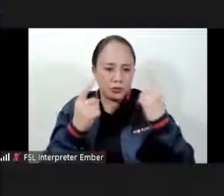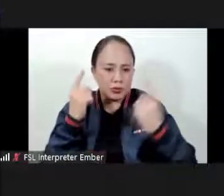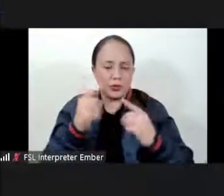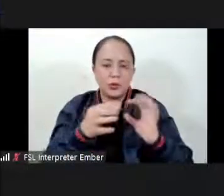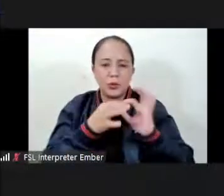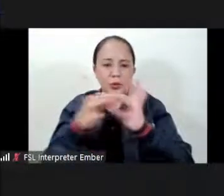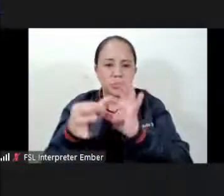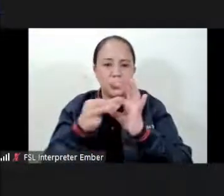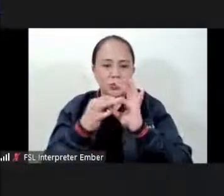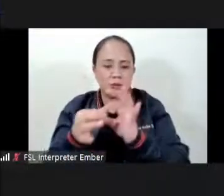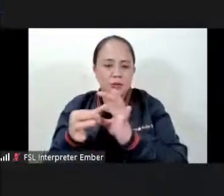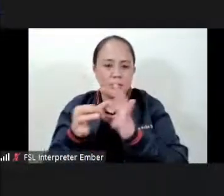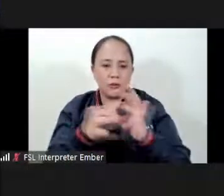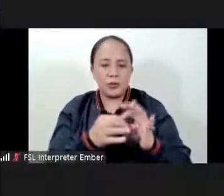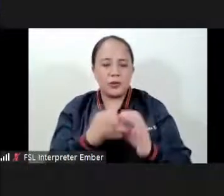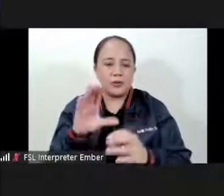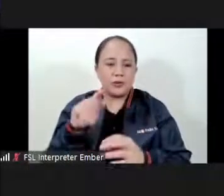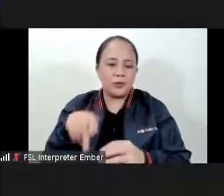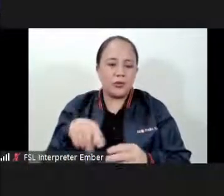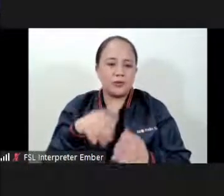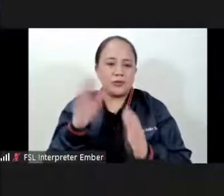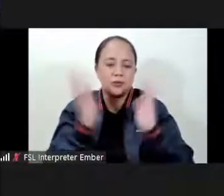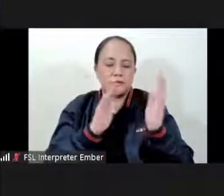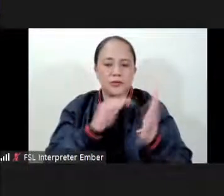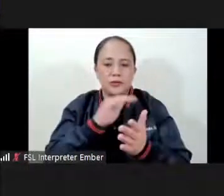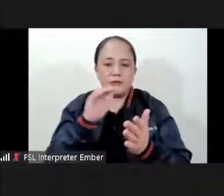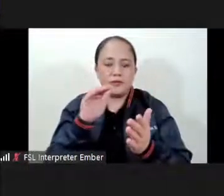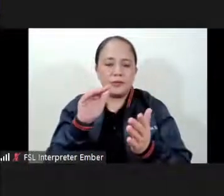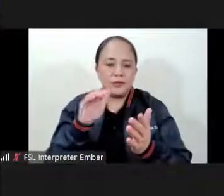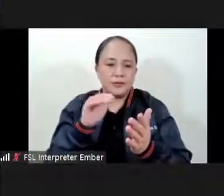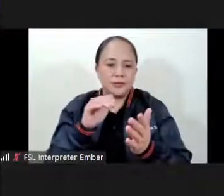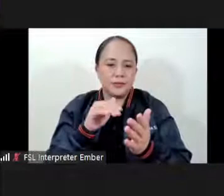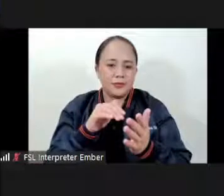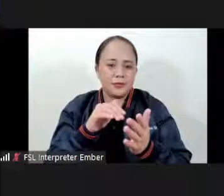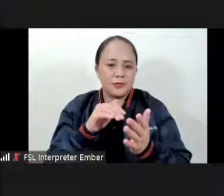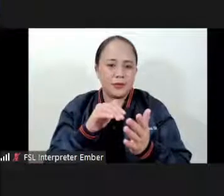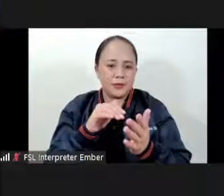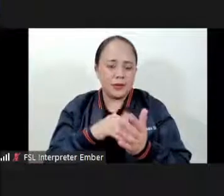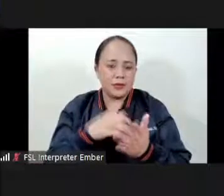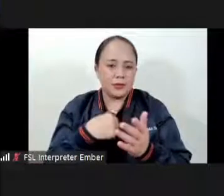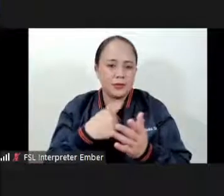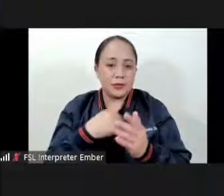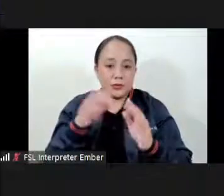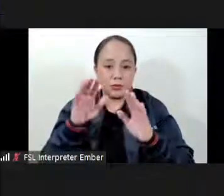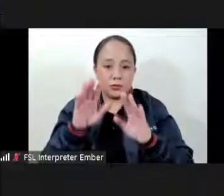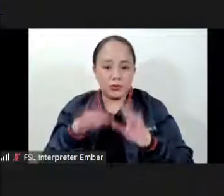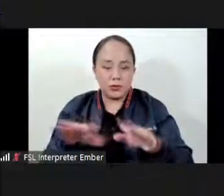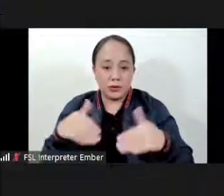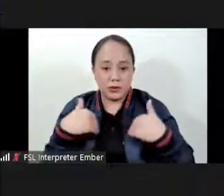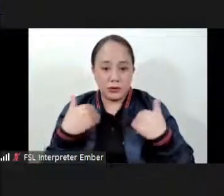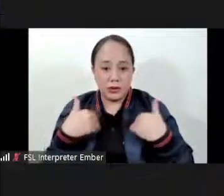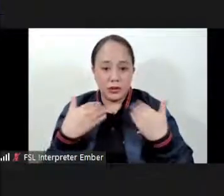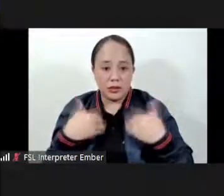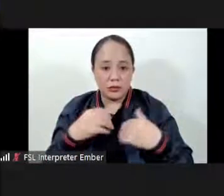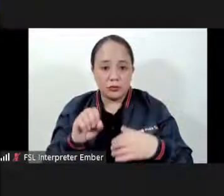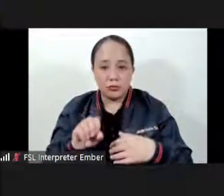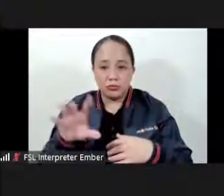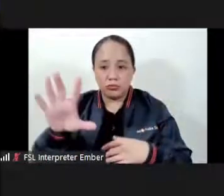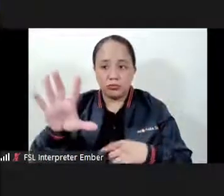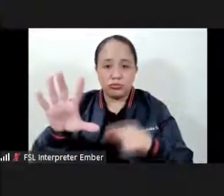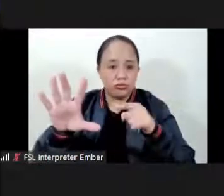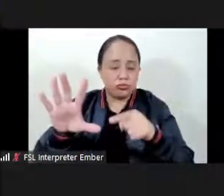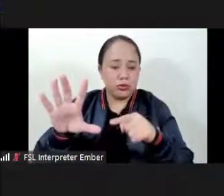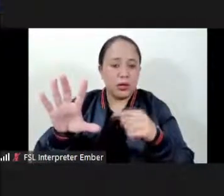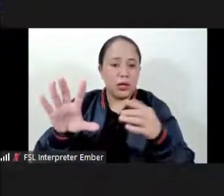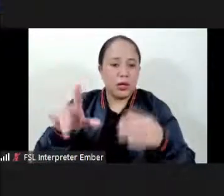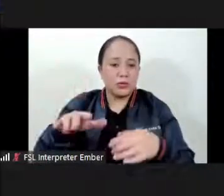coordination with the CPU service providers as needed. To our children and teens out there, flash in the screen is our